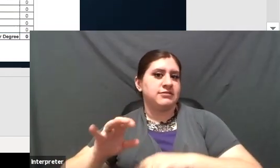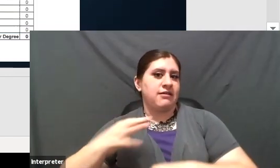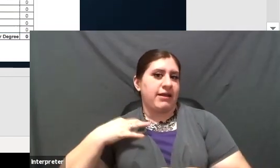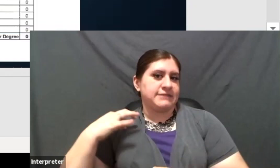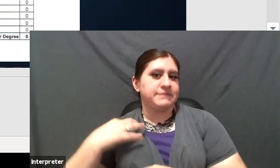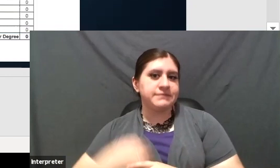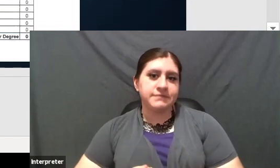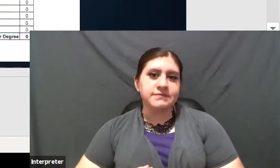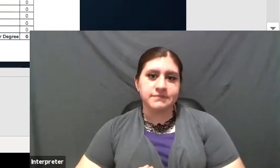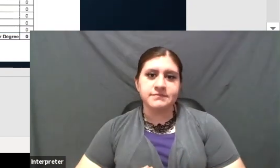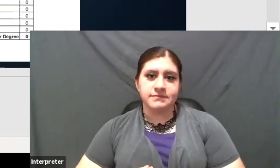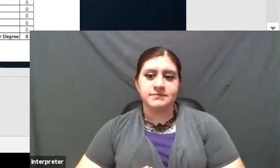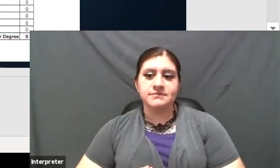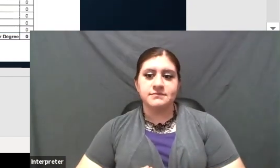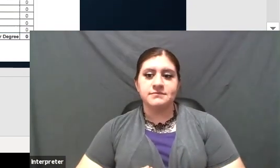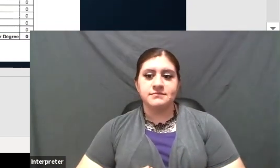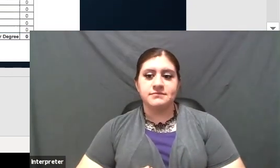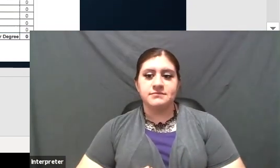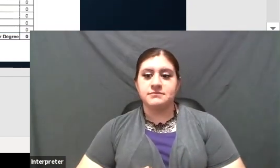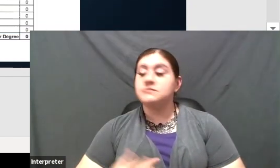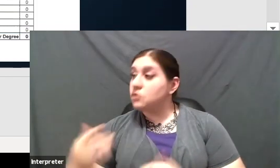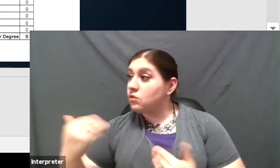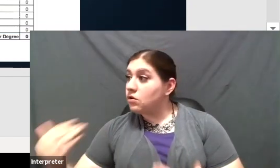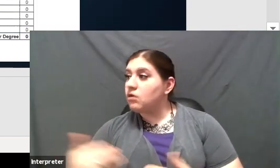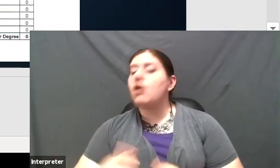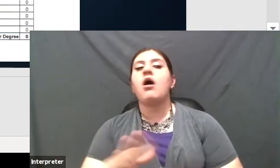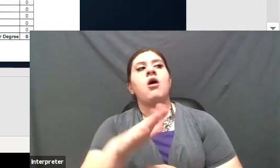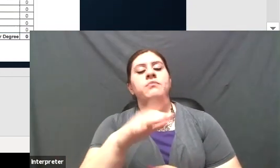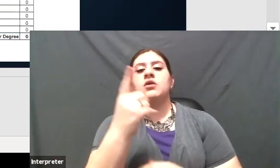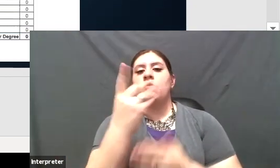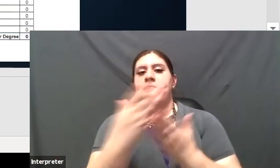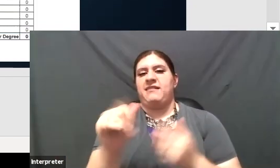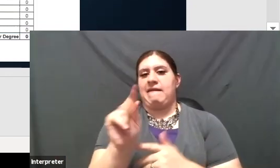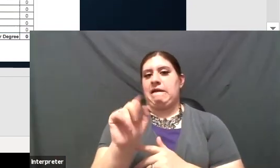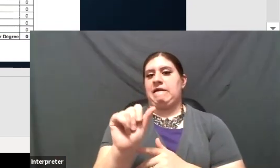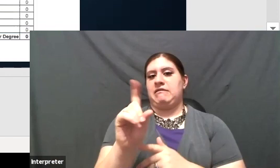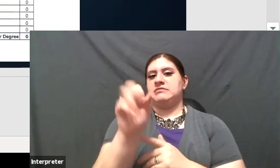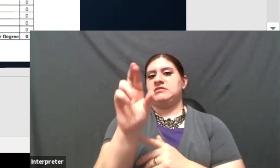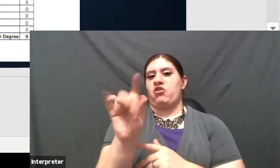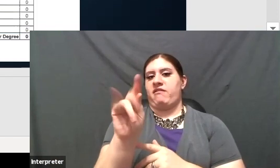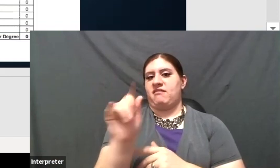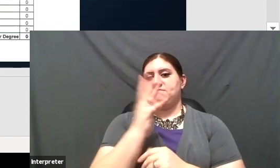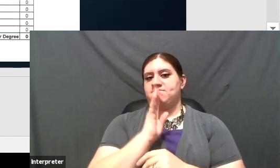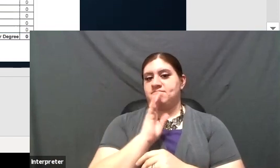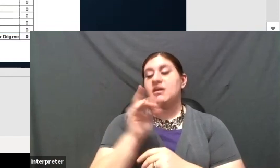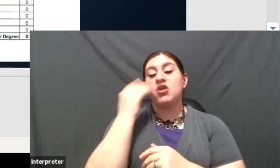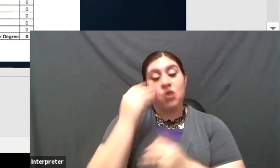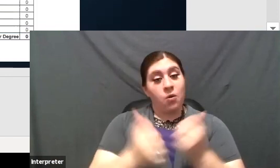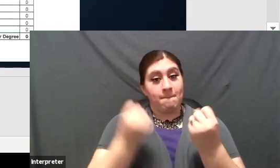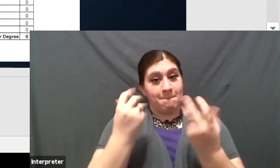well. And so there's a great deal of, yes, go ahead. I was about to say one other thing that I wanted to mention real quick, since I know many of our